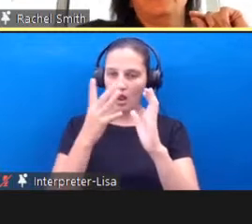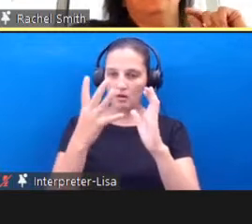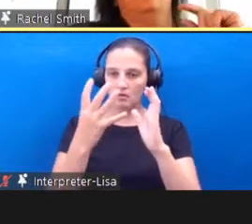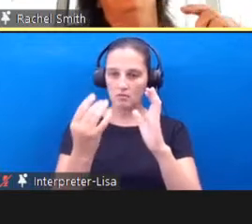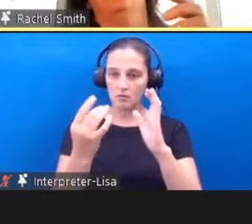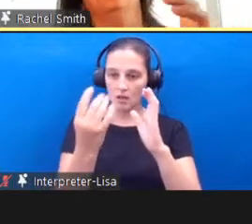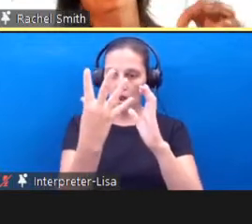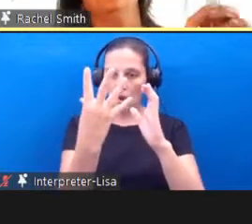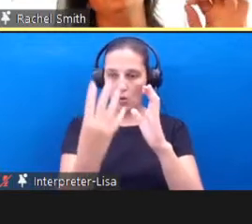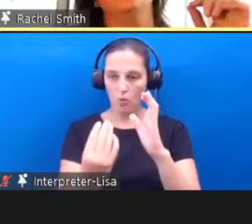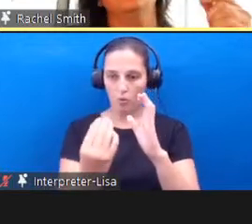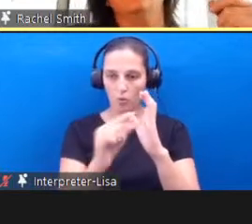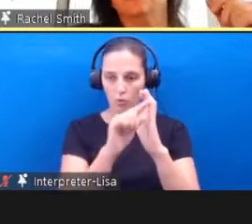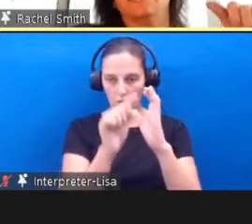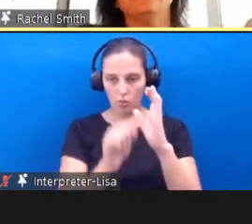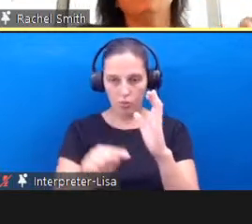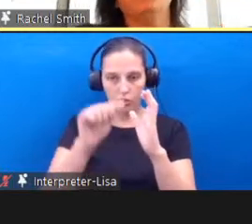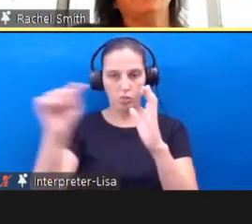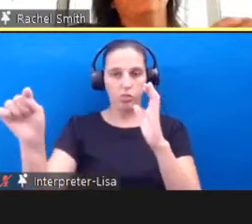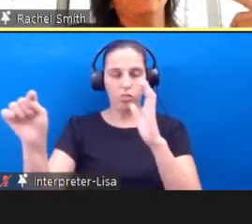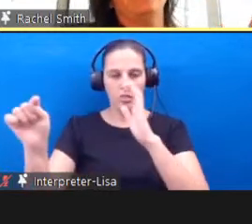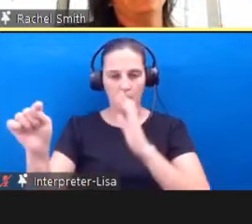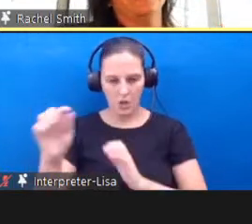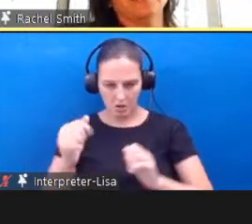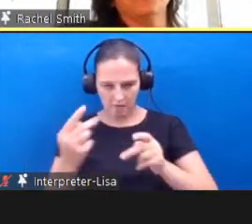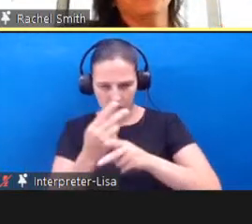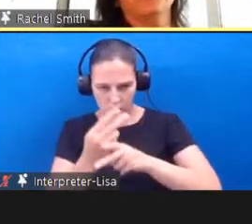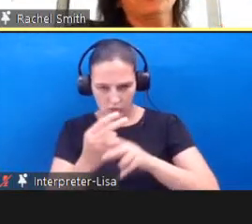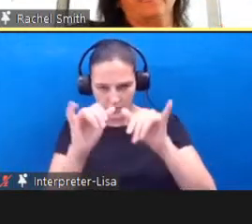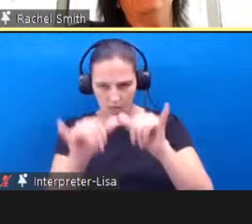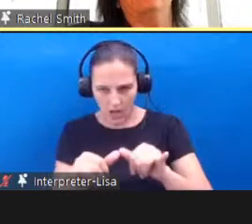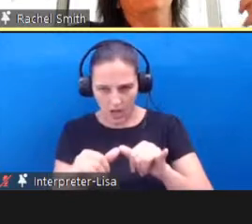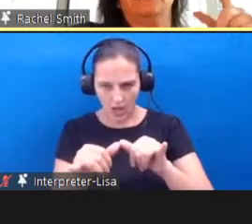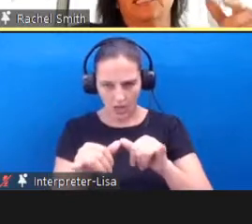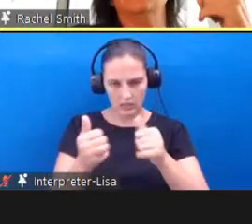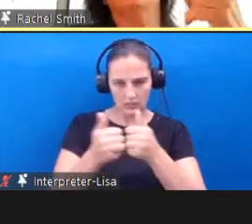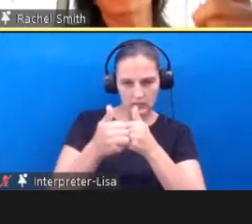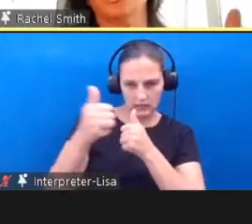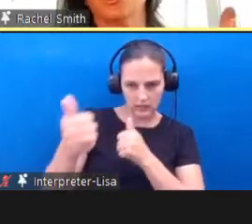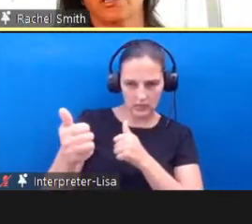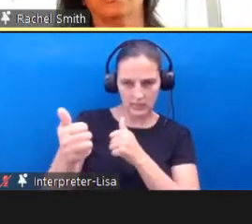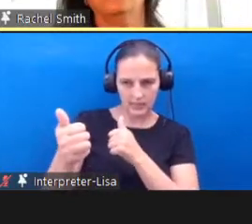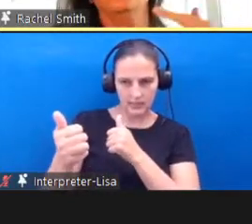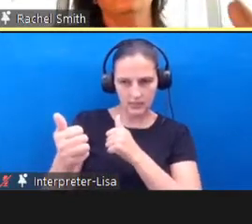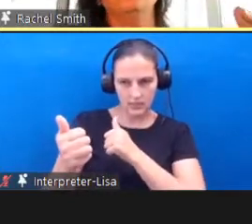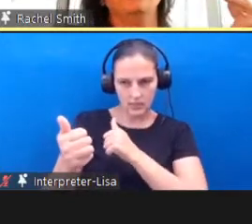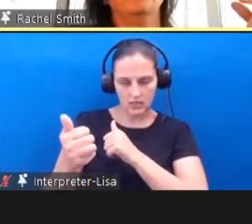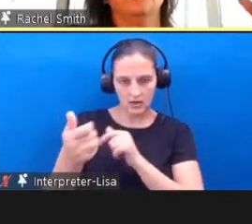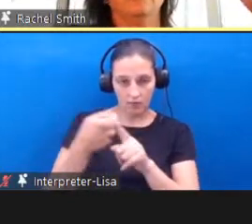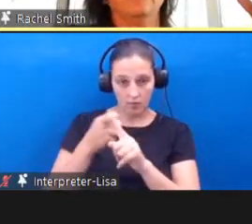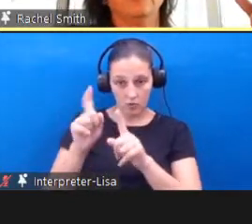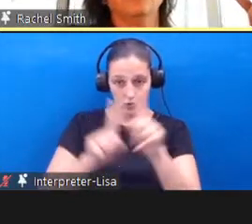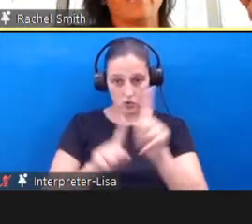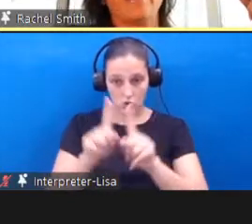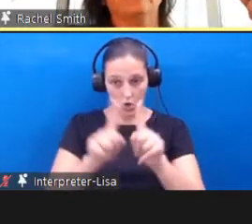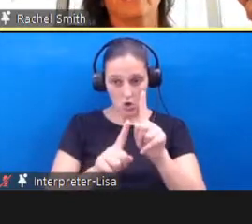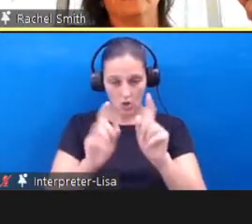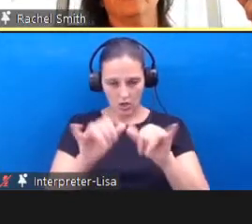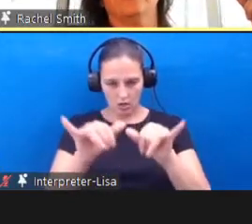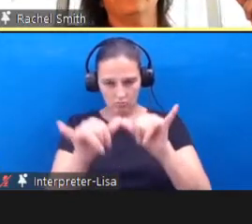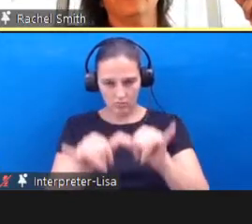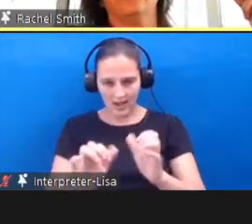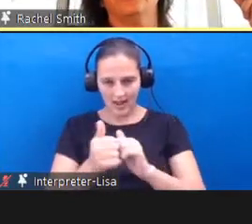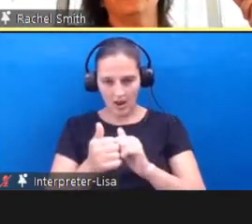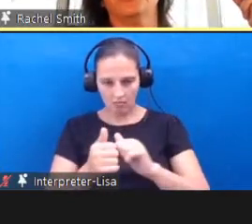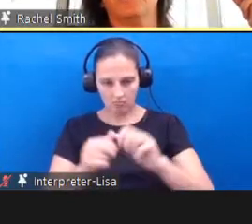dip. You can get the size of the planet and the distance from the planet, the distance from the star through